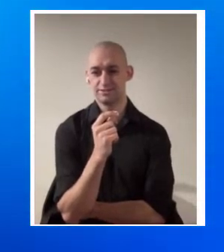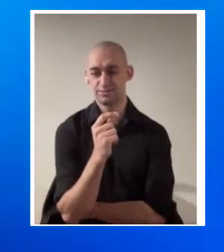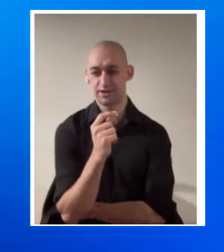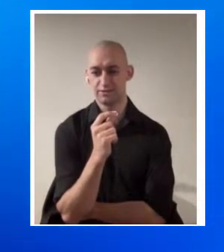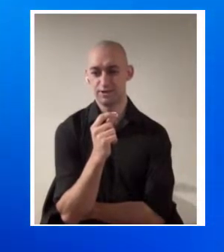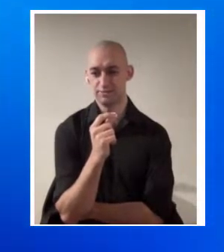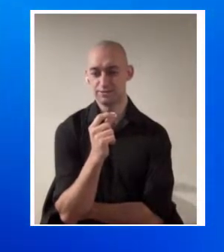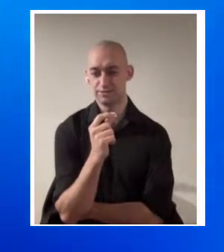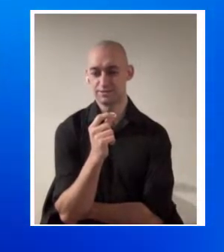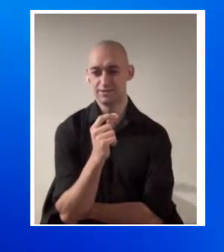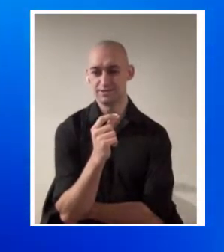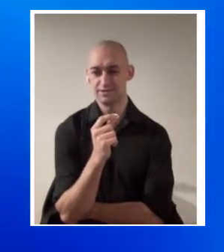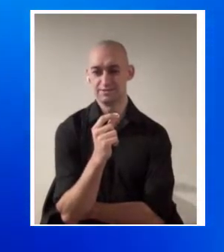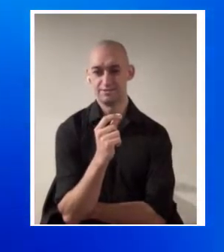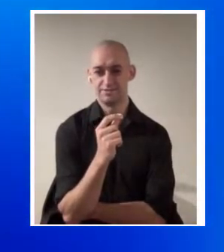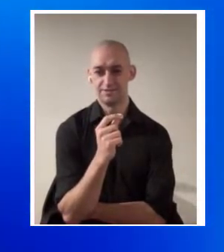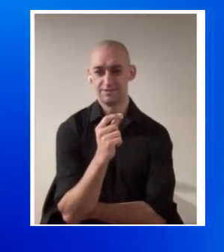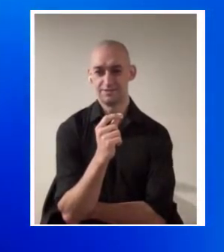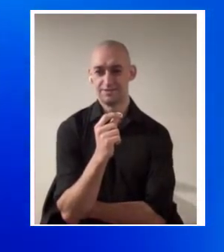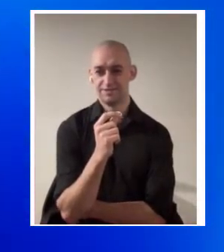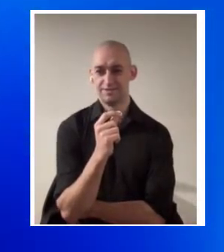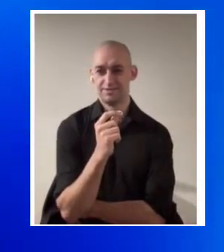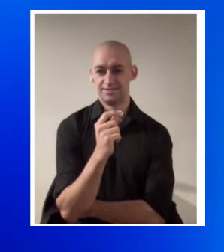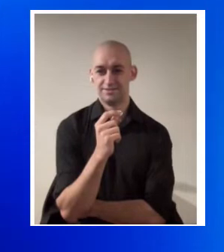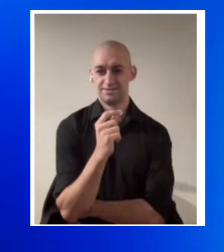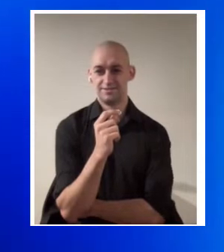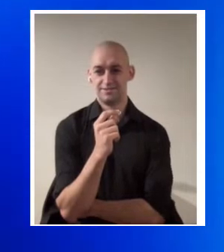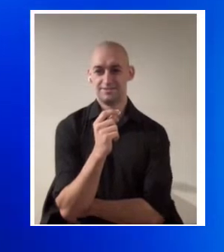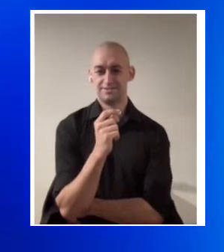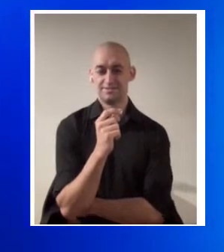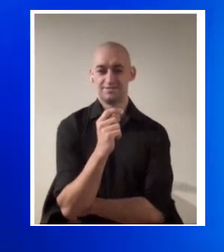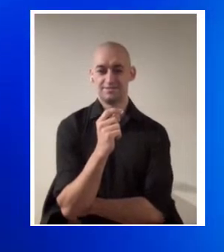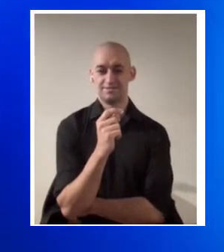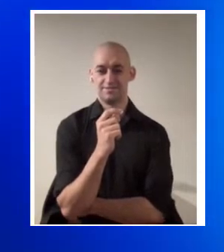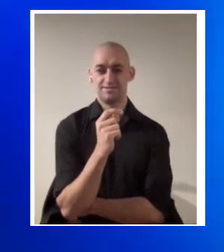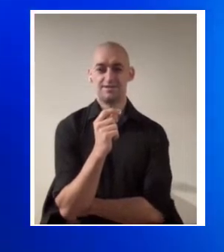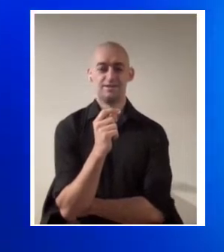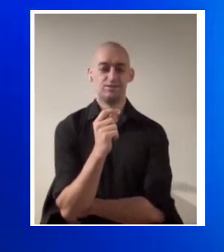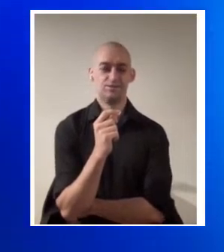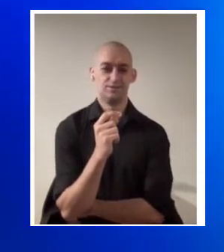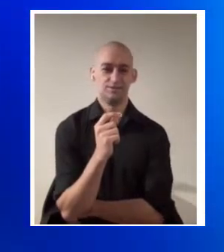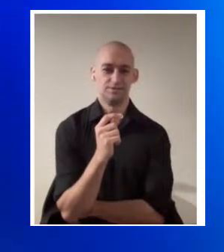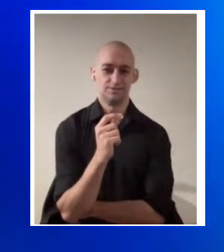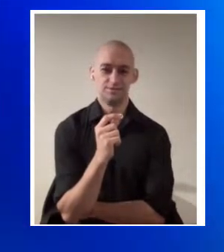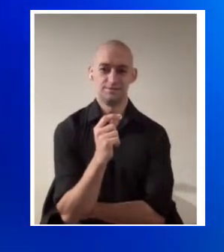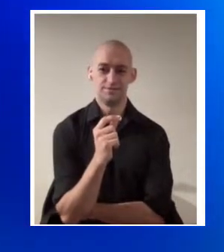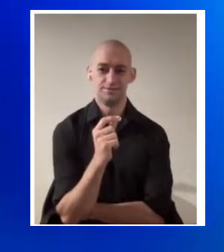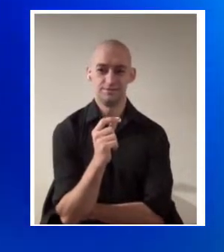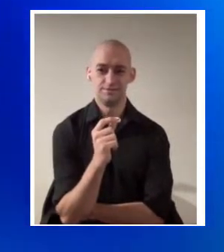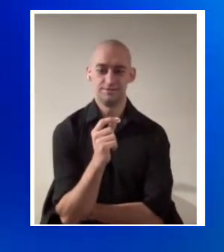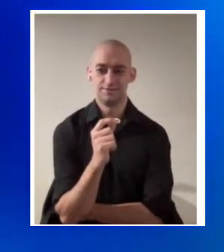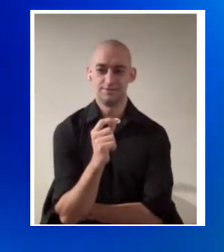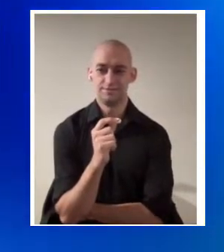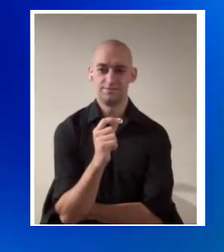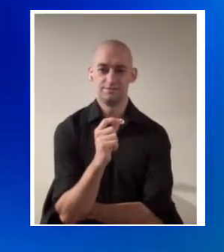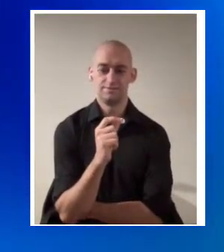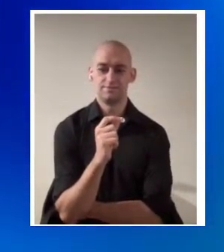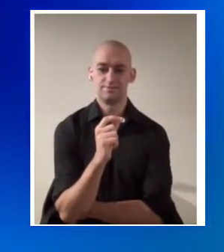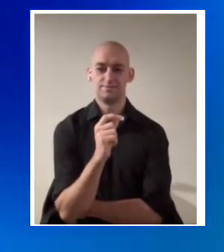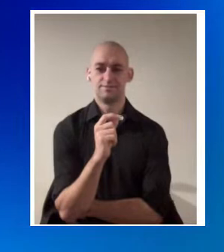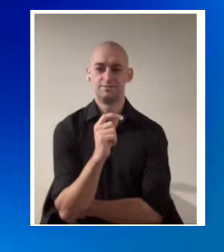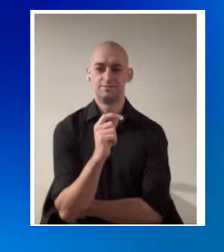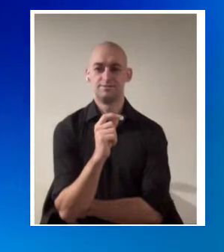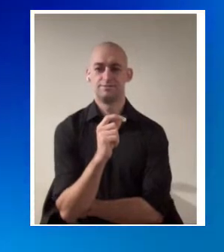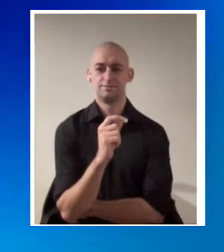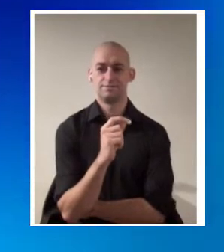does she need to register on WUVA to log on to the platform to